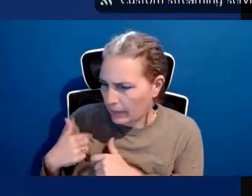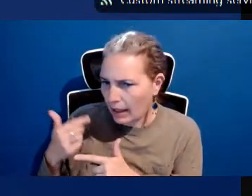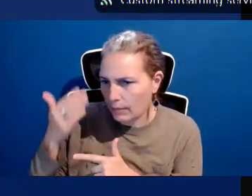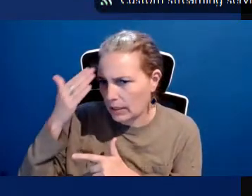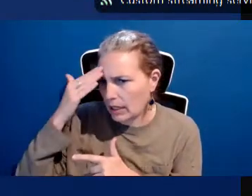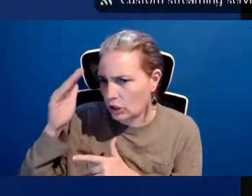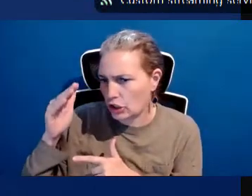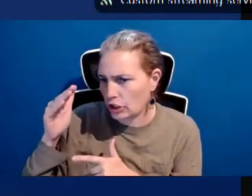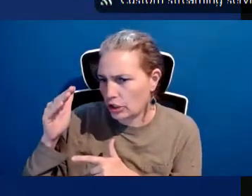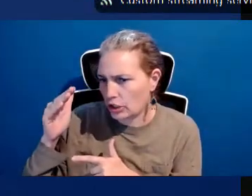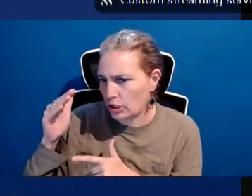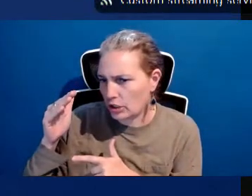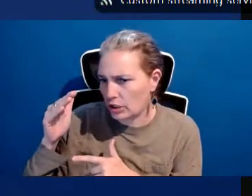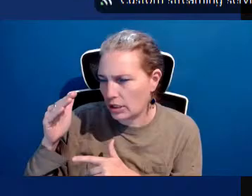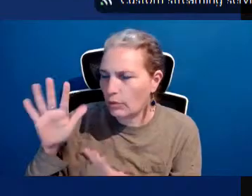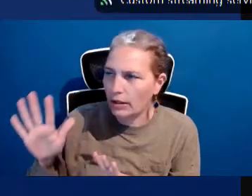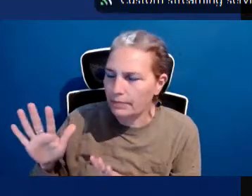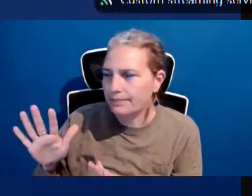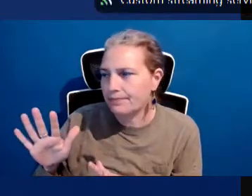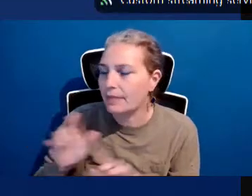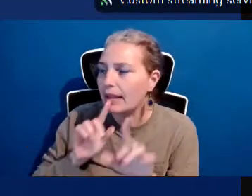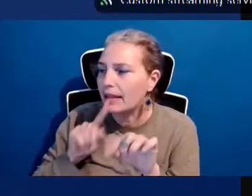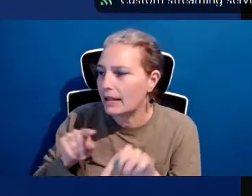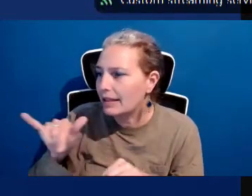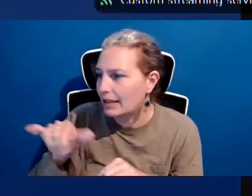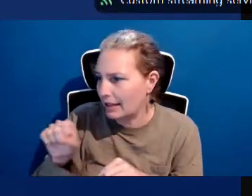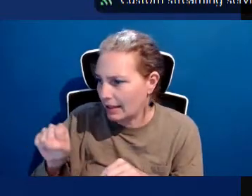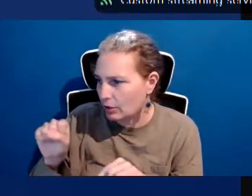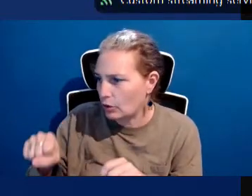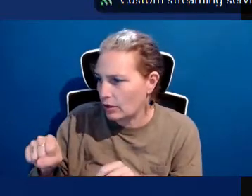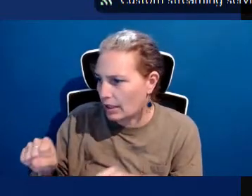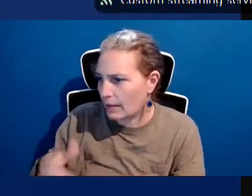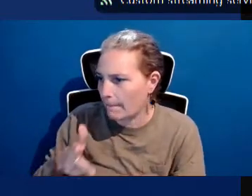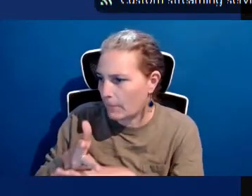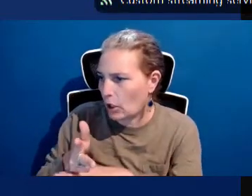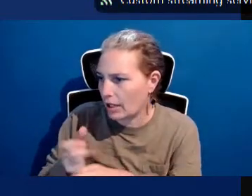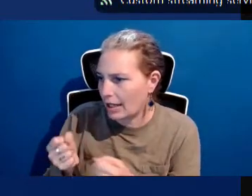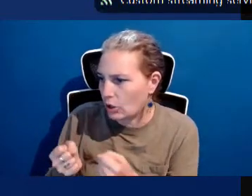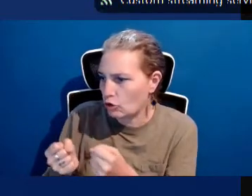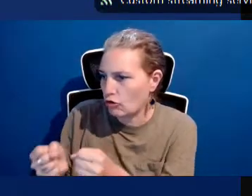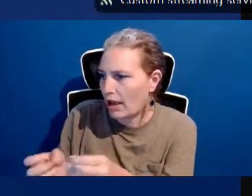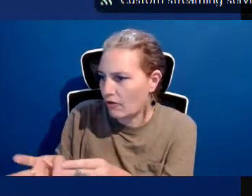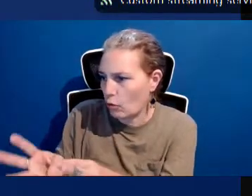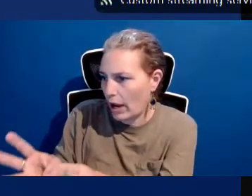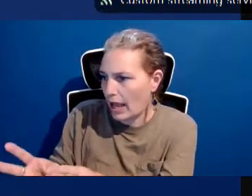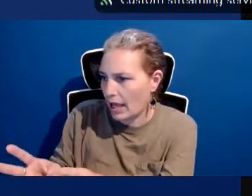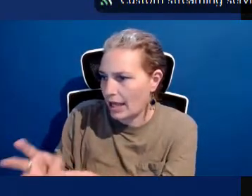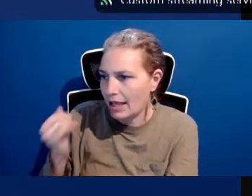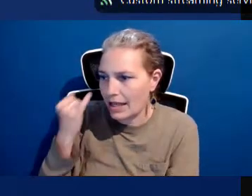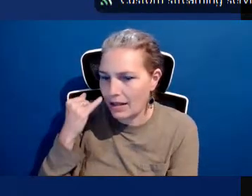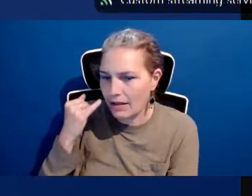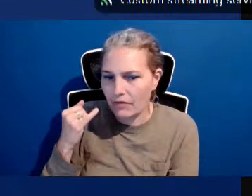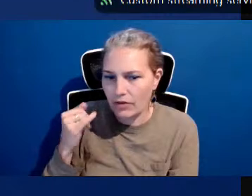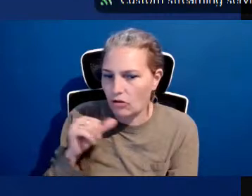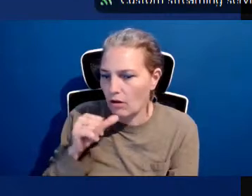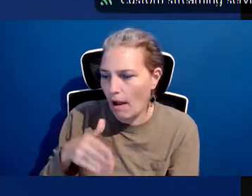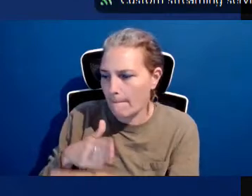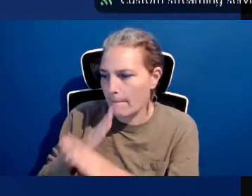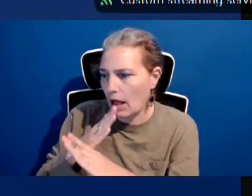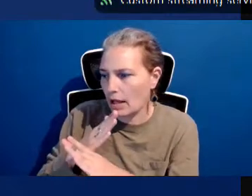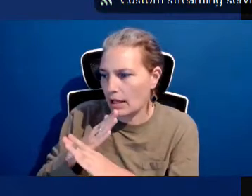Well, I guess the answer is yes. You can park your vehicle in your driveway as long as you're not blocking a sidewalk. There is no restriction